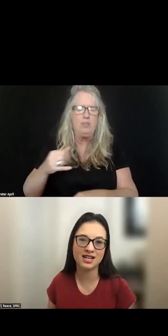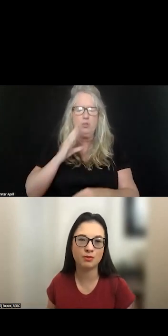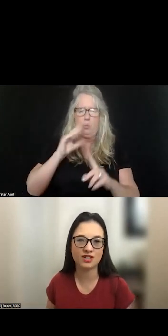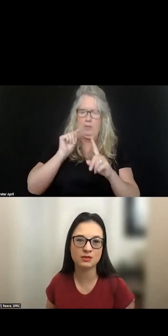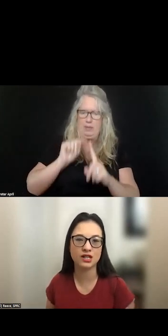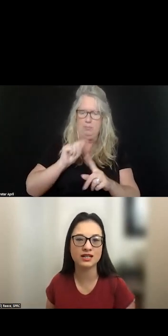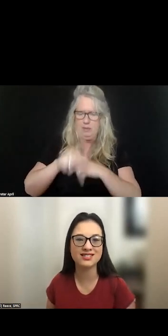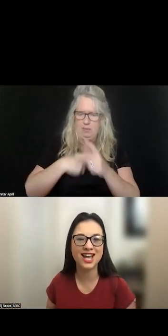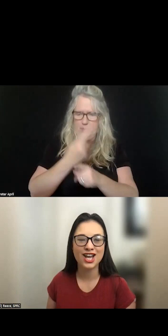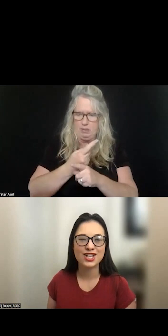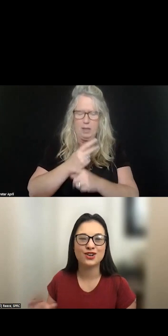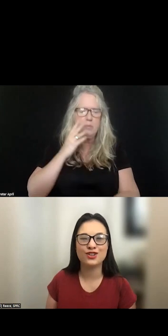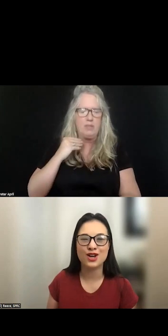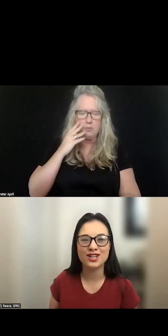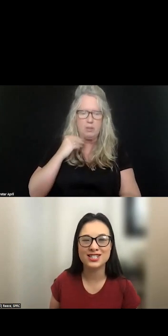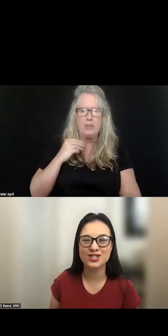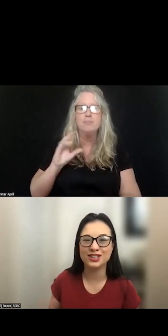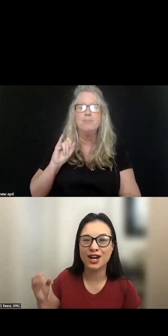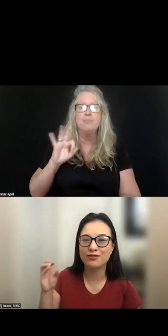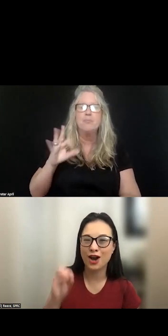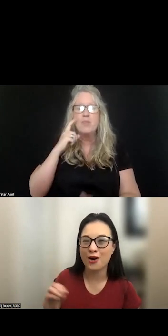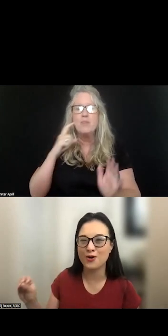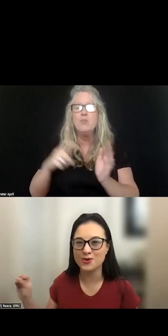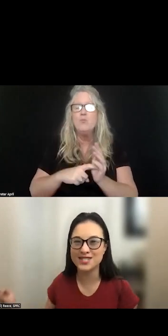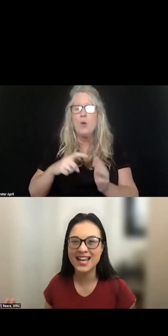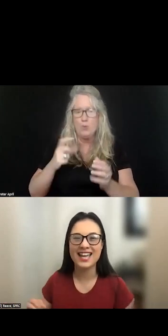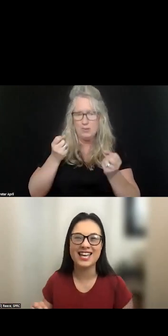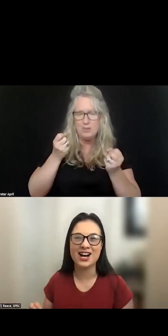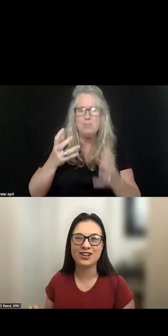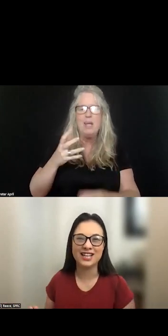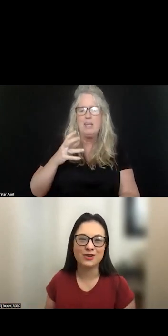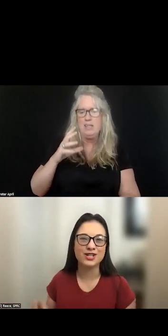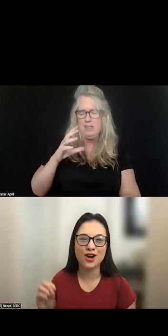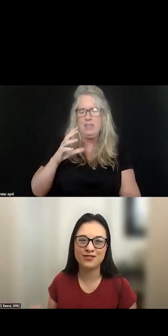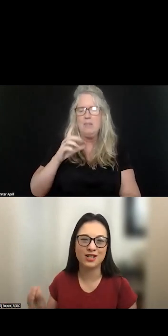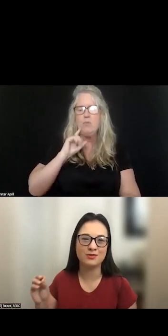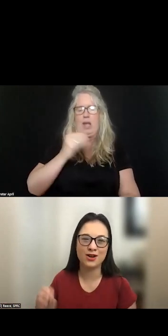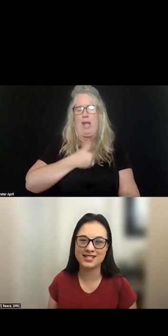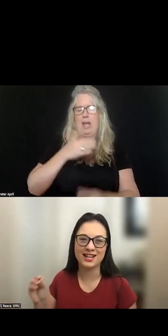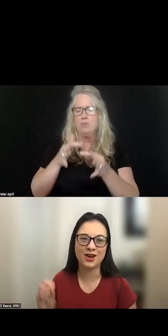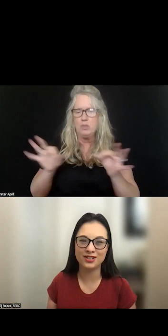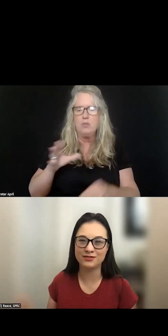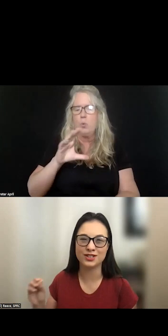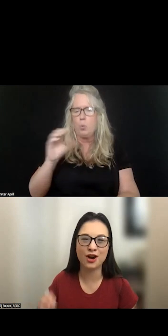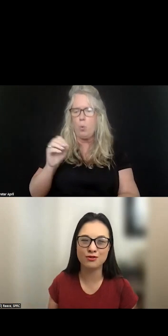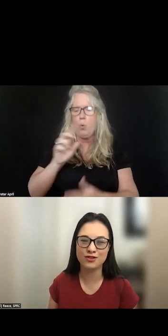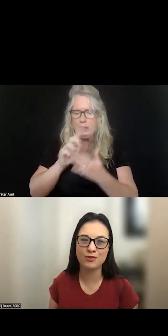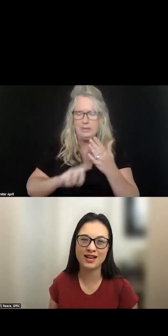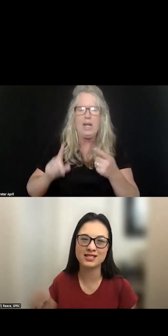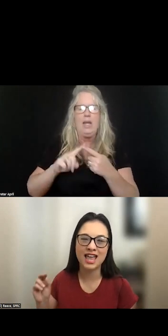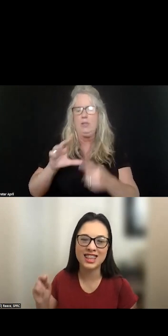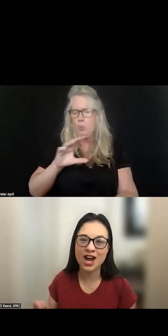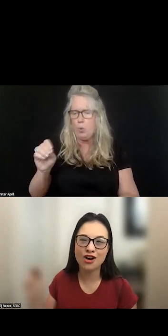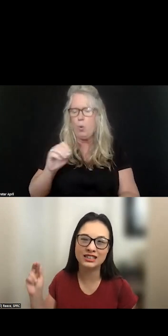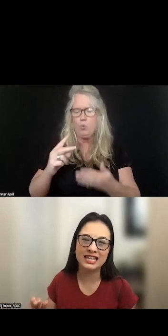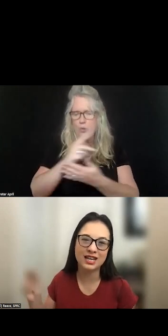specific type of experience. So if you notice, there's a lot of co's in our language: co-develop, co-design, co-deliver, co-review,